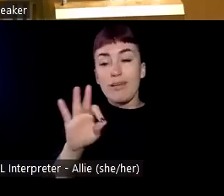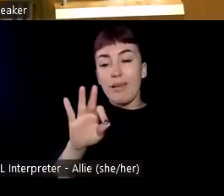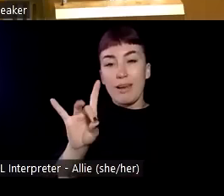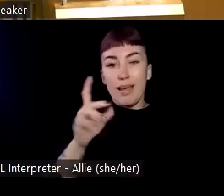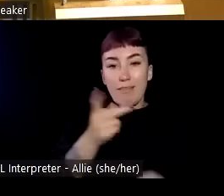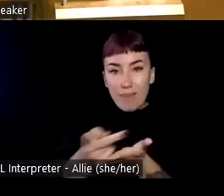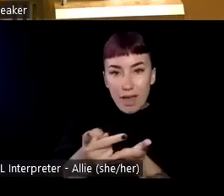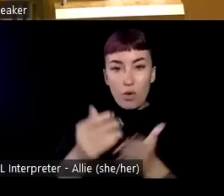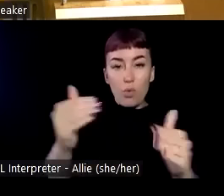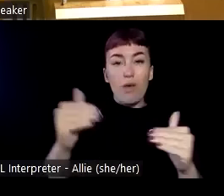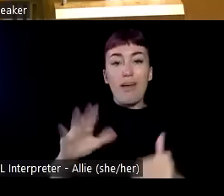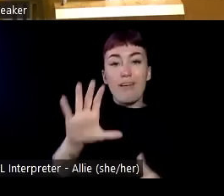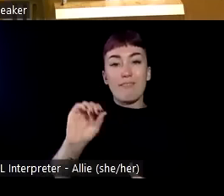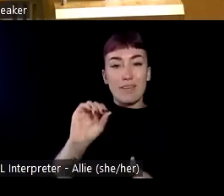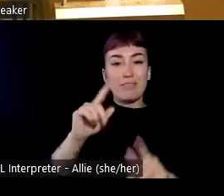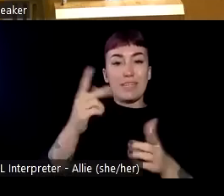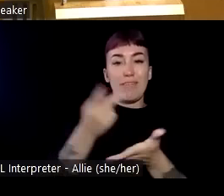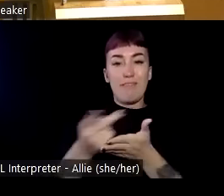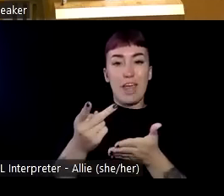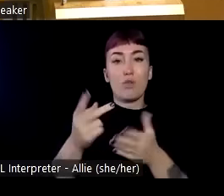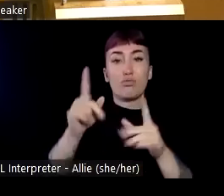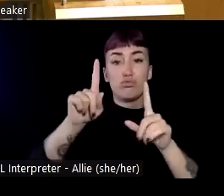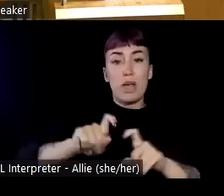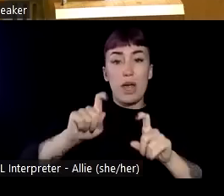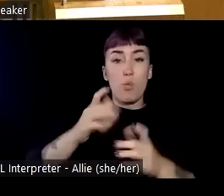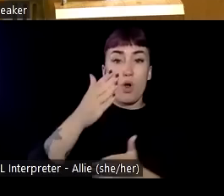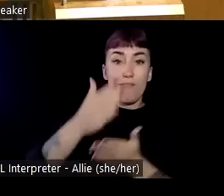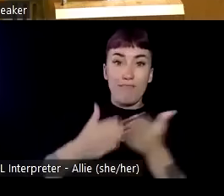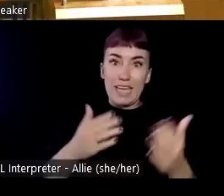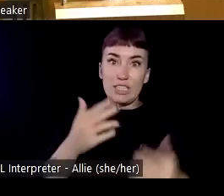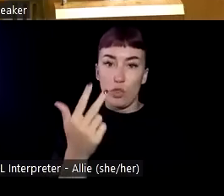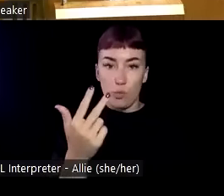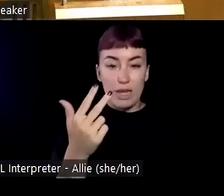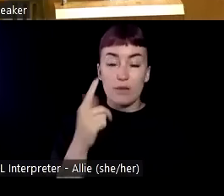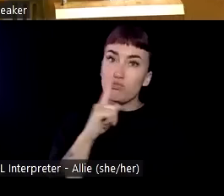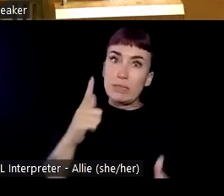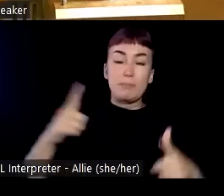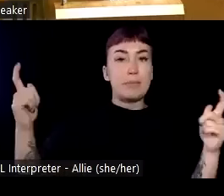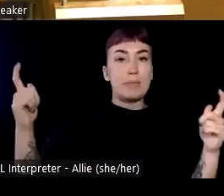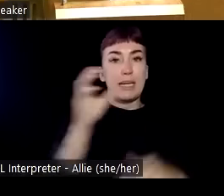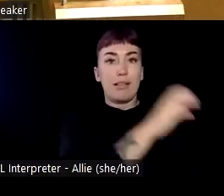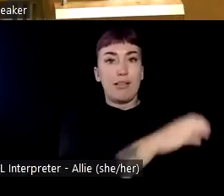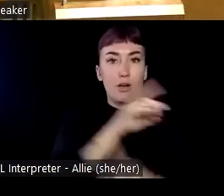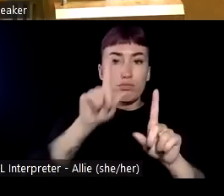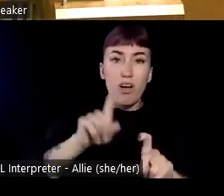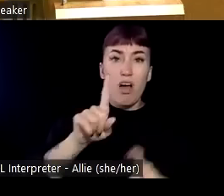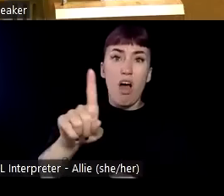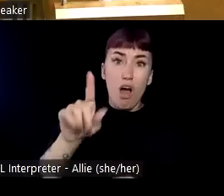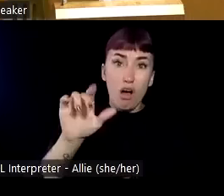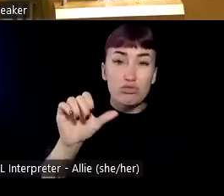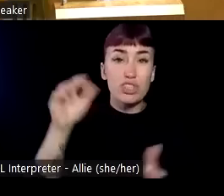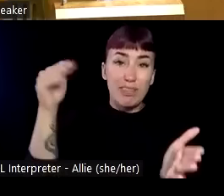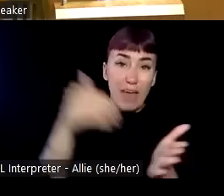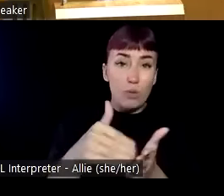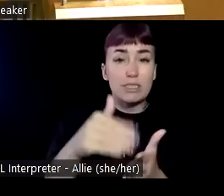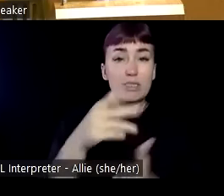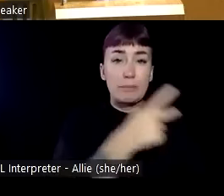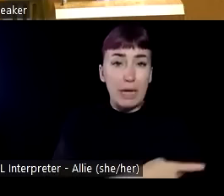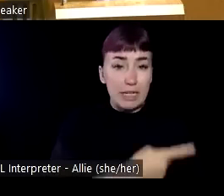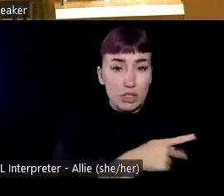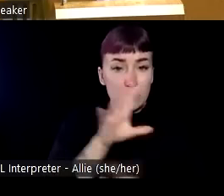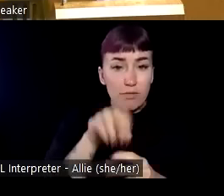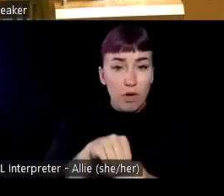of these failed trials were phase 3, so those really, really big clinical trials with hundreds, if not thousands, of patients.